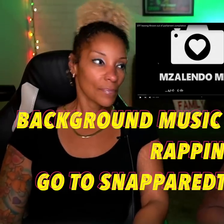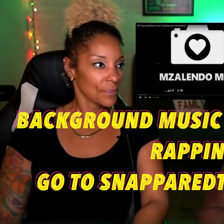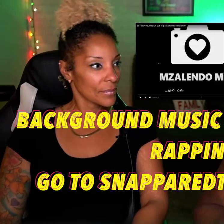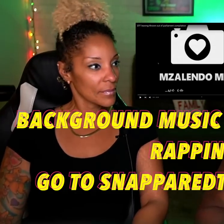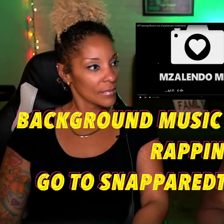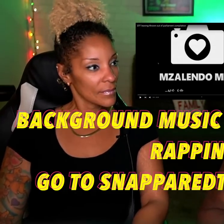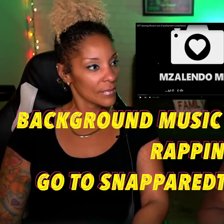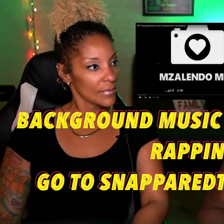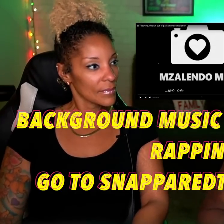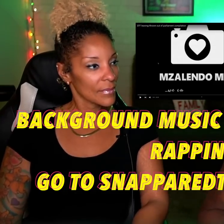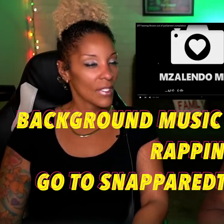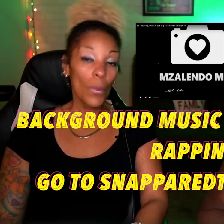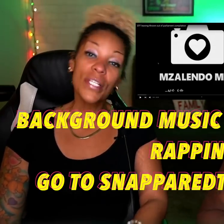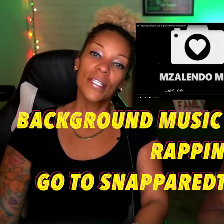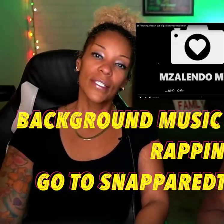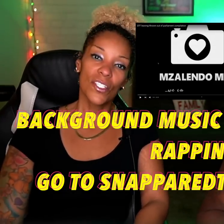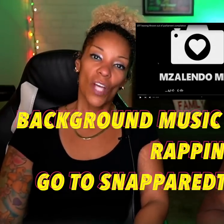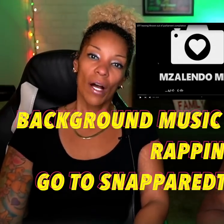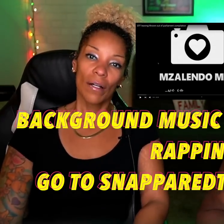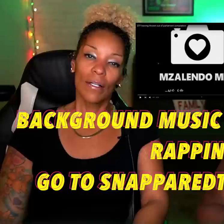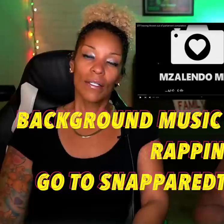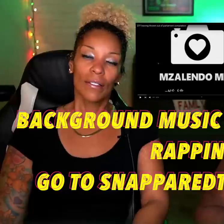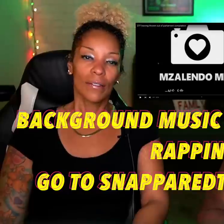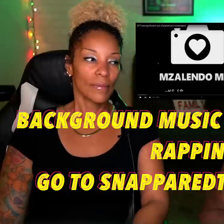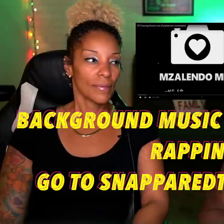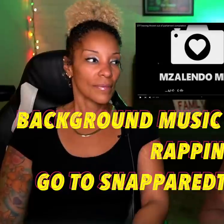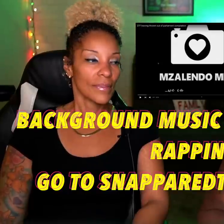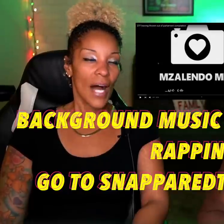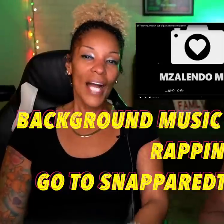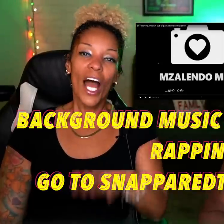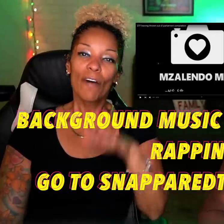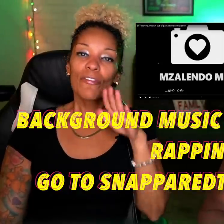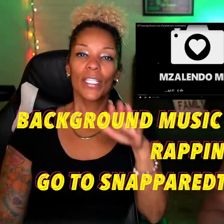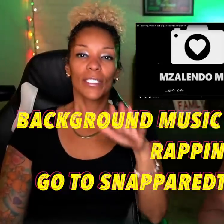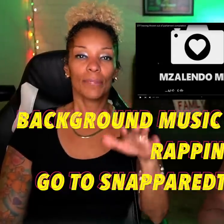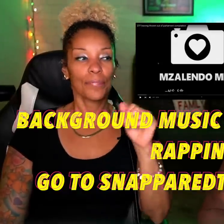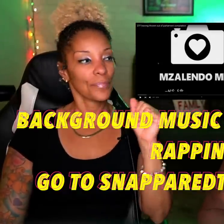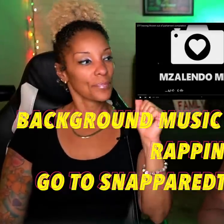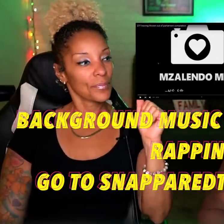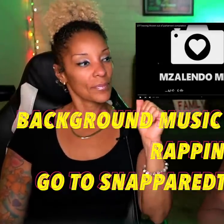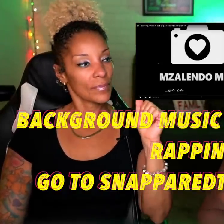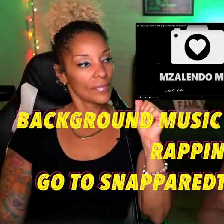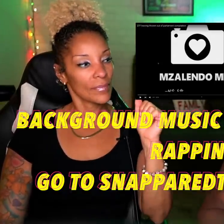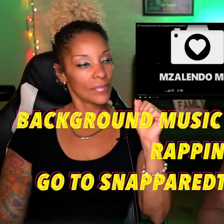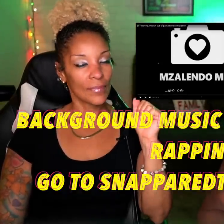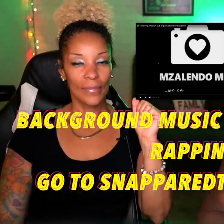What's going on, guys? What's good, y'all? How y'all feeling?